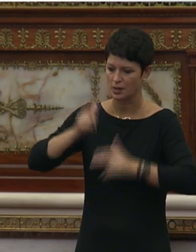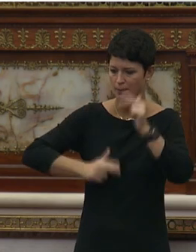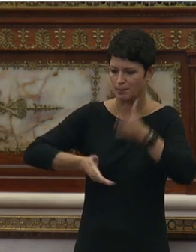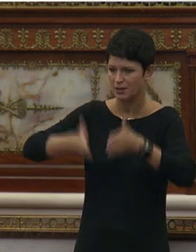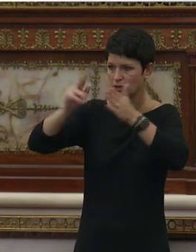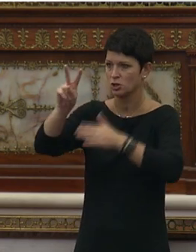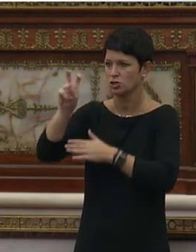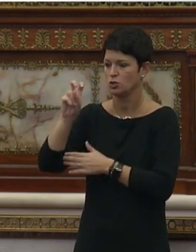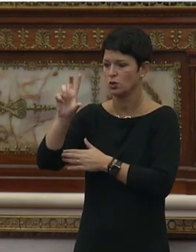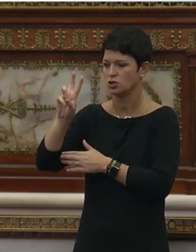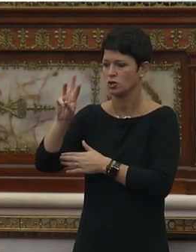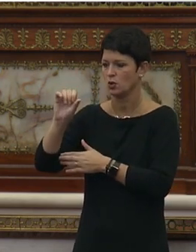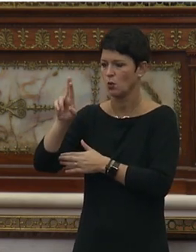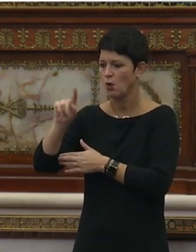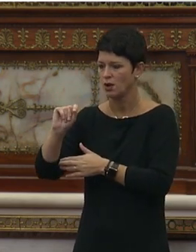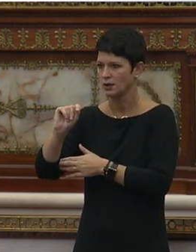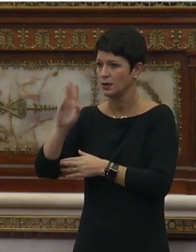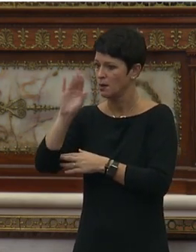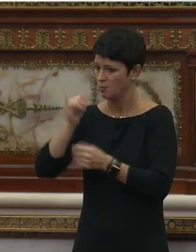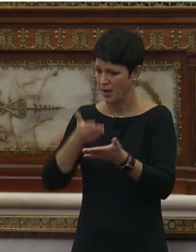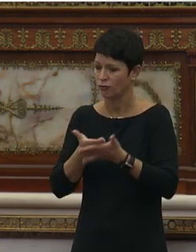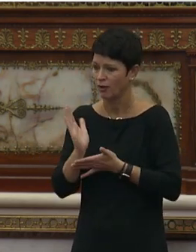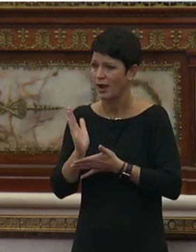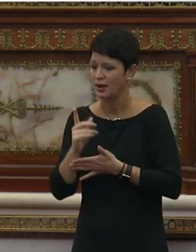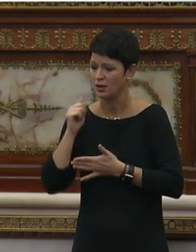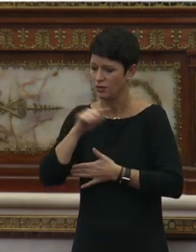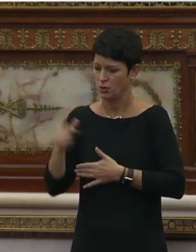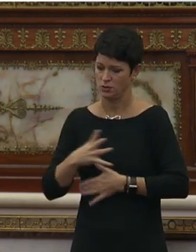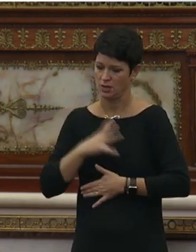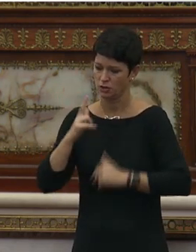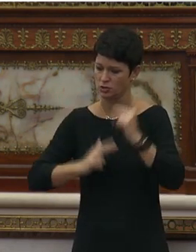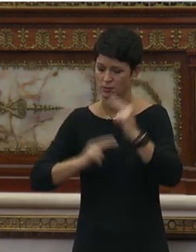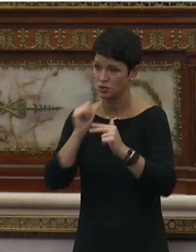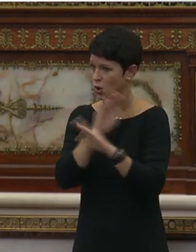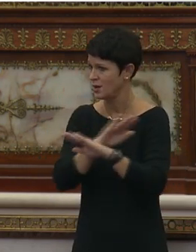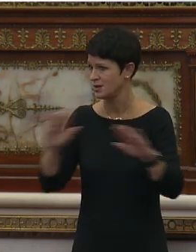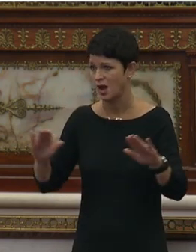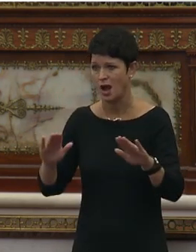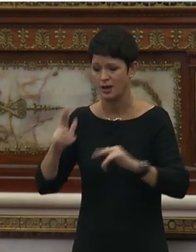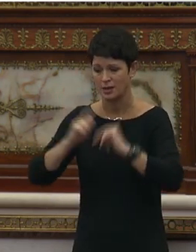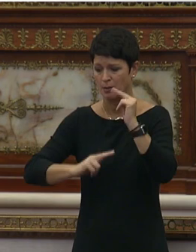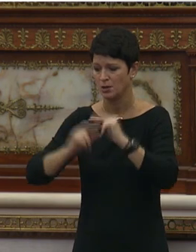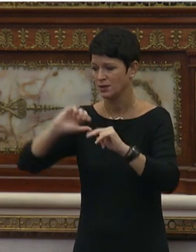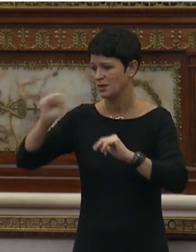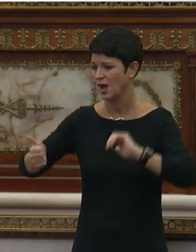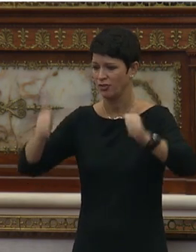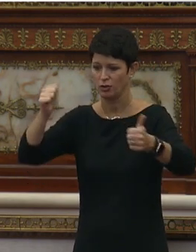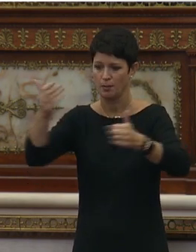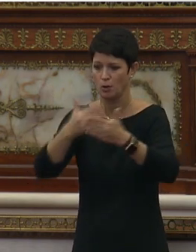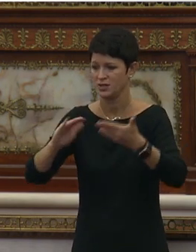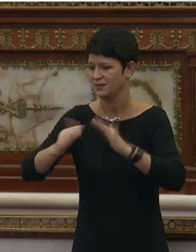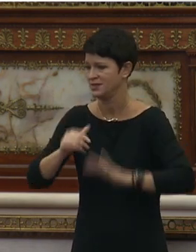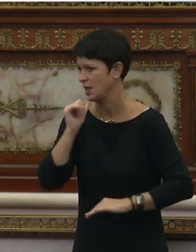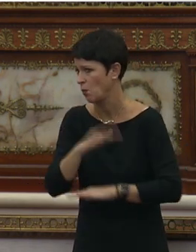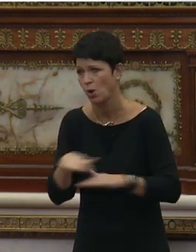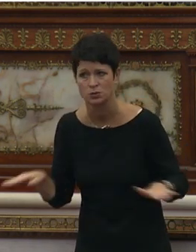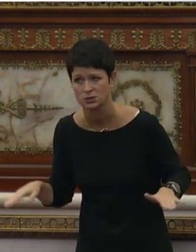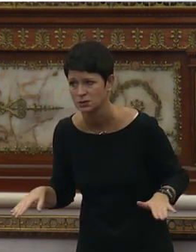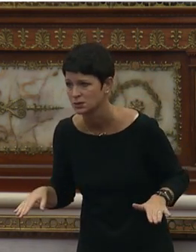200 block of Walnut by right, those luxury buildings are not going to be built in other areas of the city.